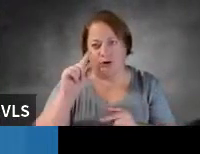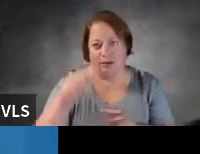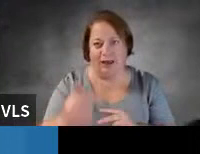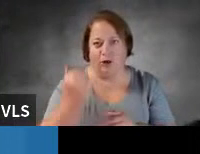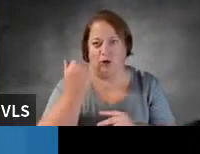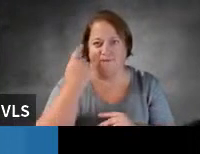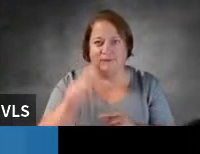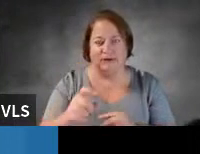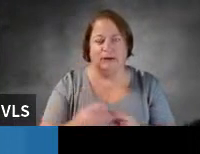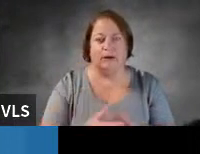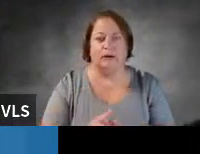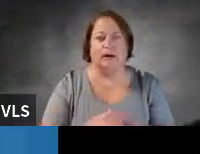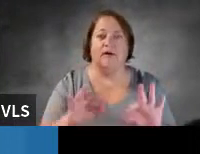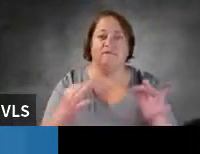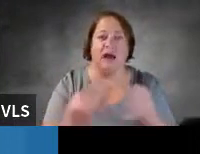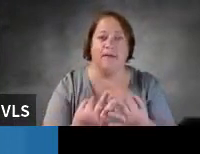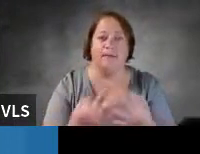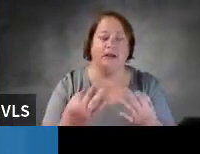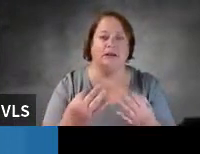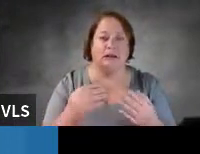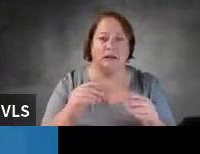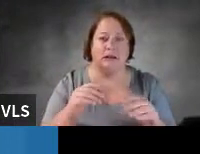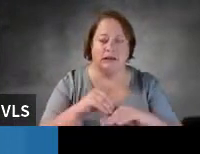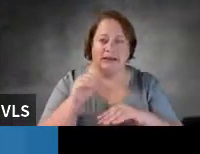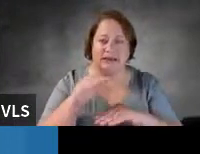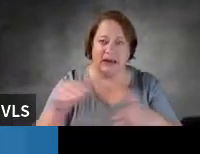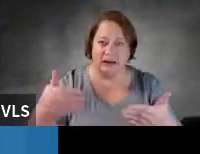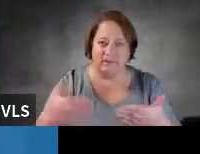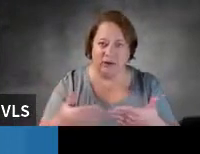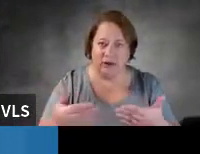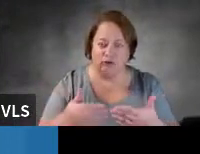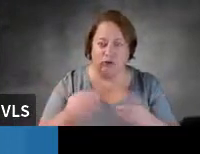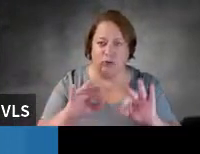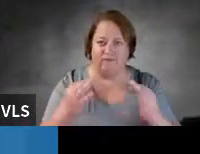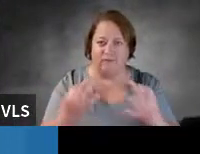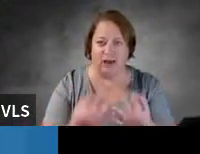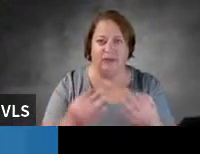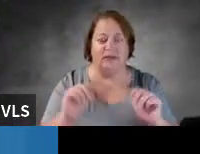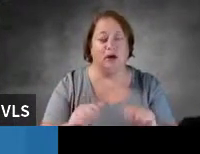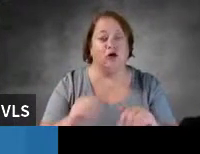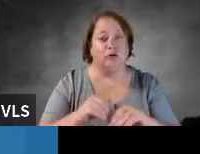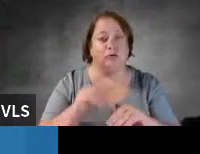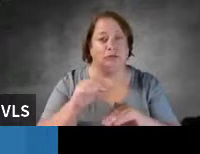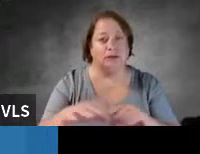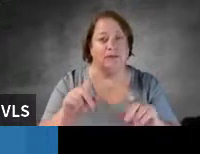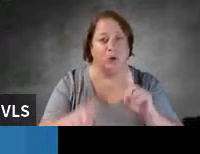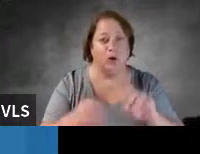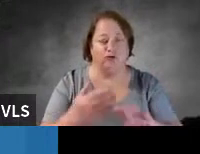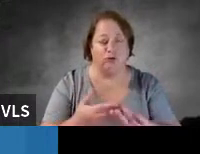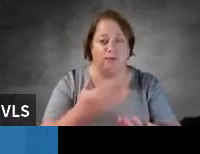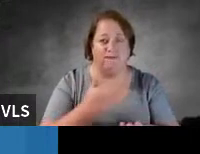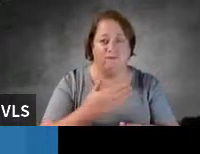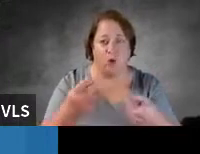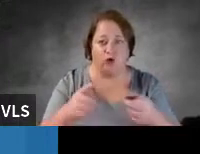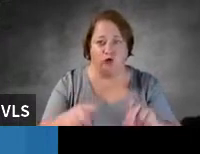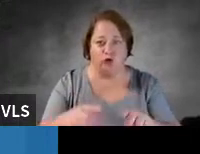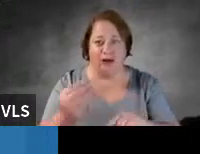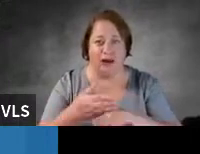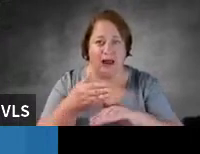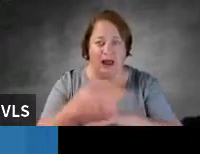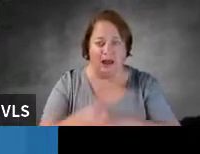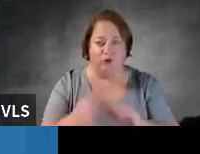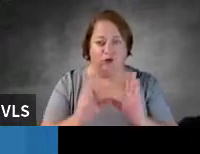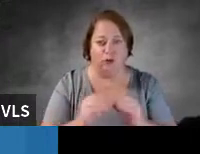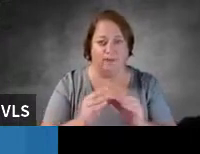if needed. Families received an invitation to attend, and they were able to submit questions before, during, and after